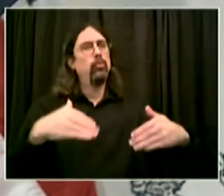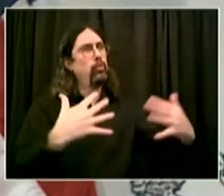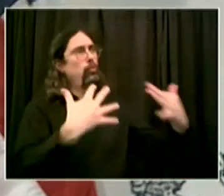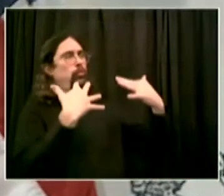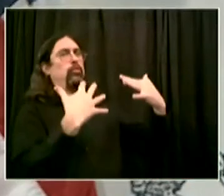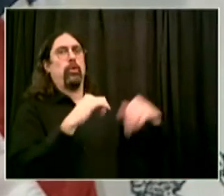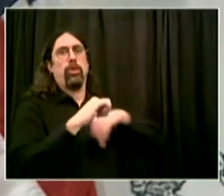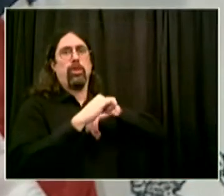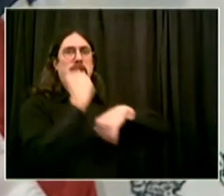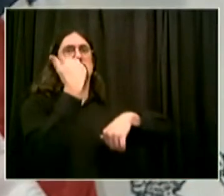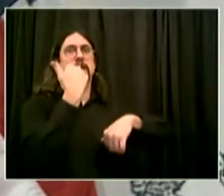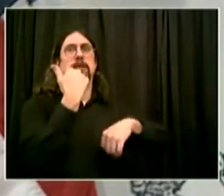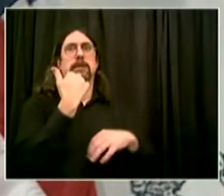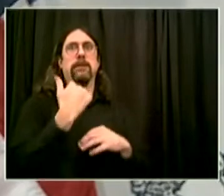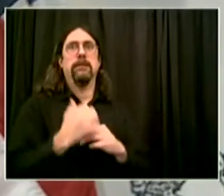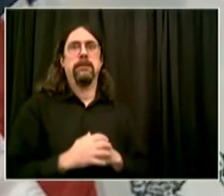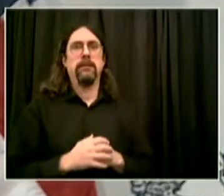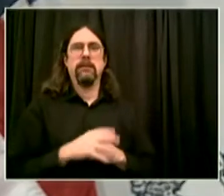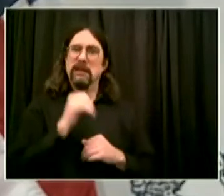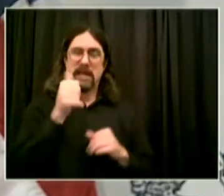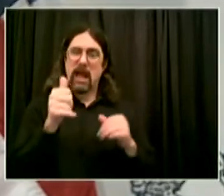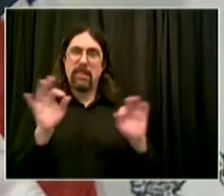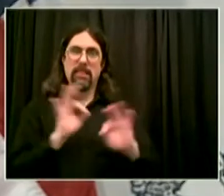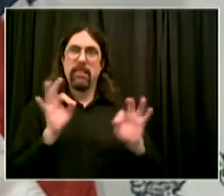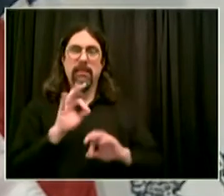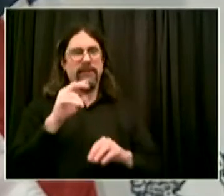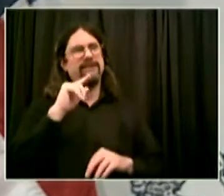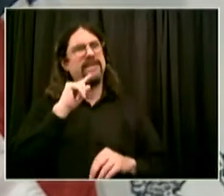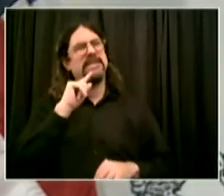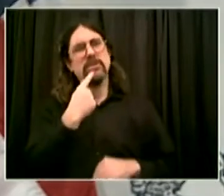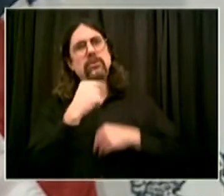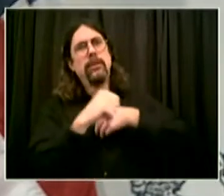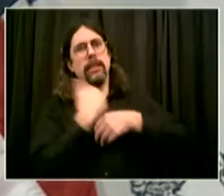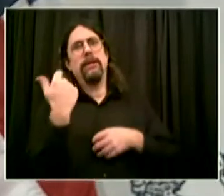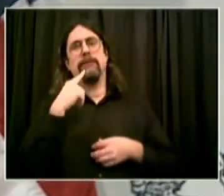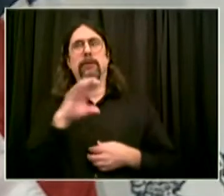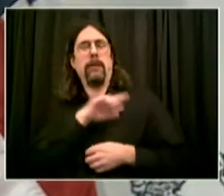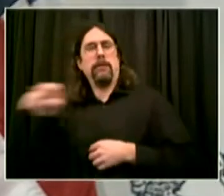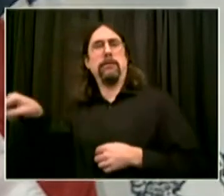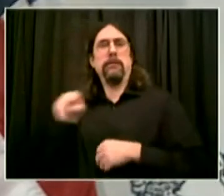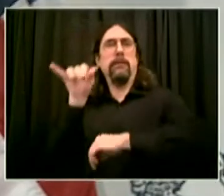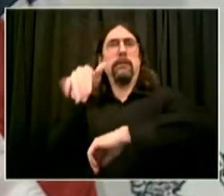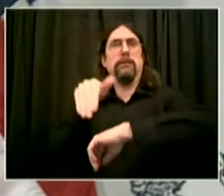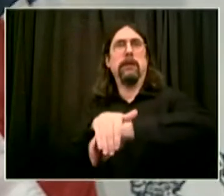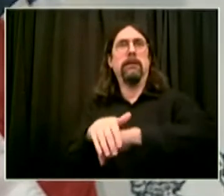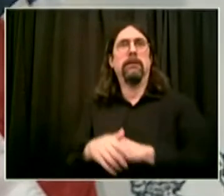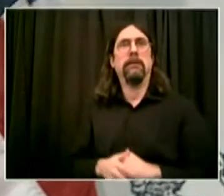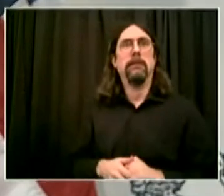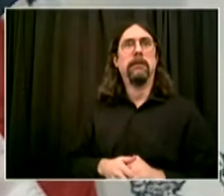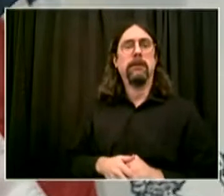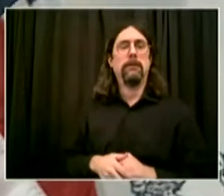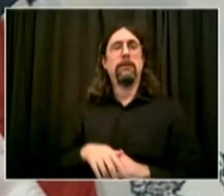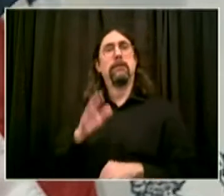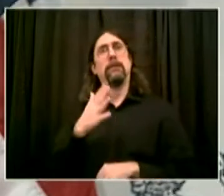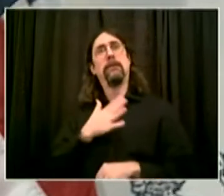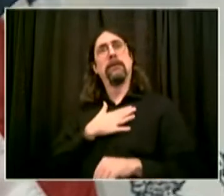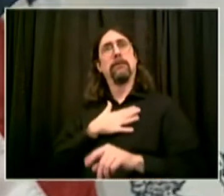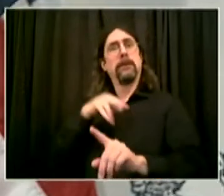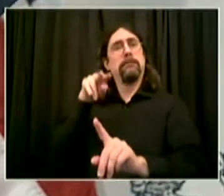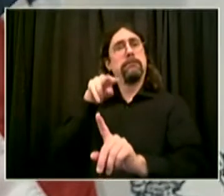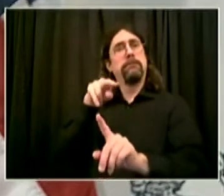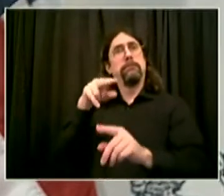a real acknowledgement. So I think that's the right way to do it, for the commissioner to have that conversation with people from the community as part of moving